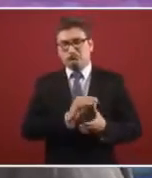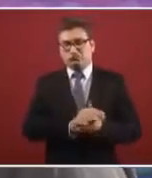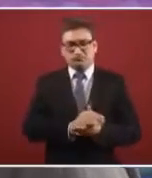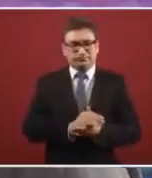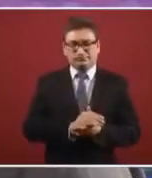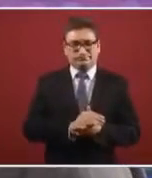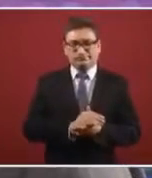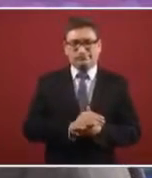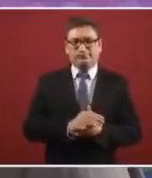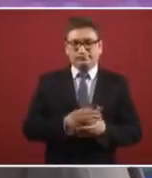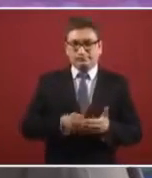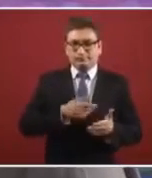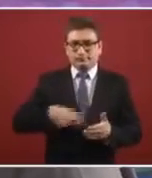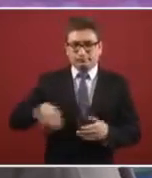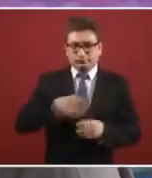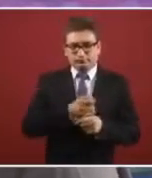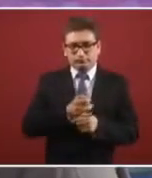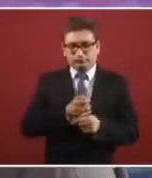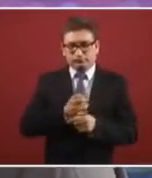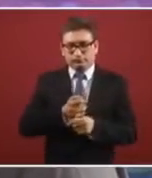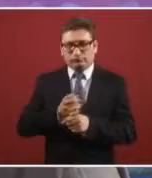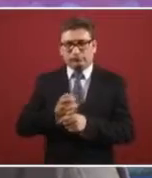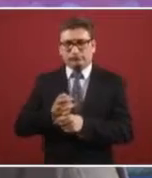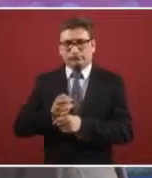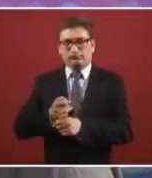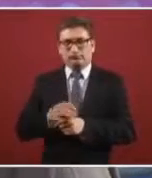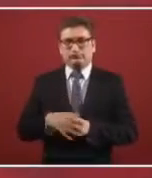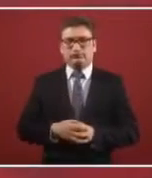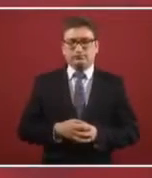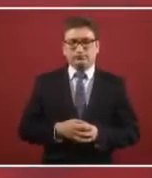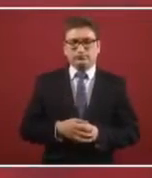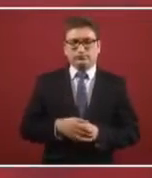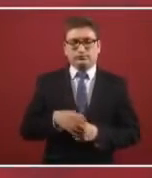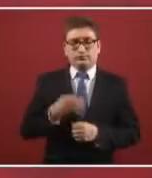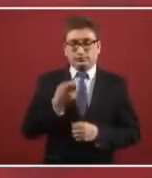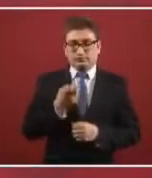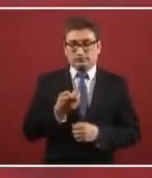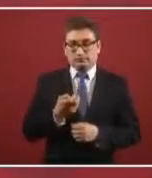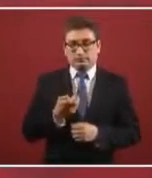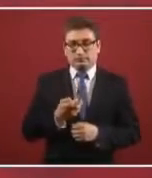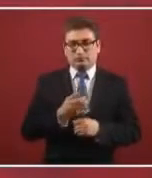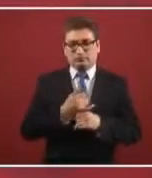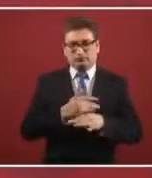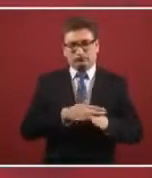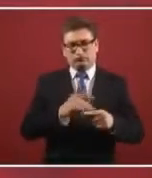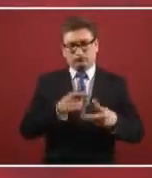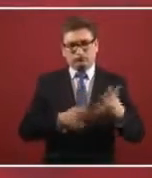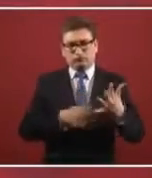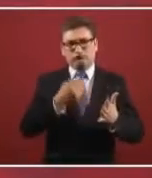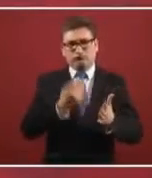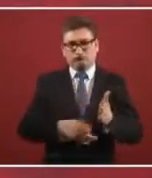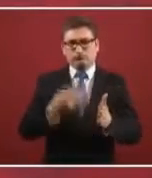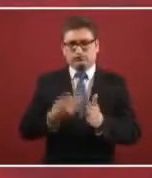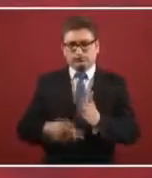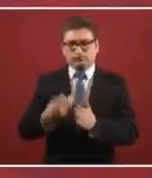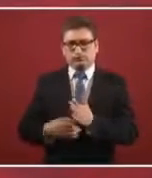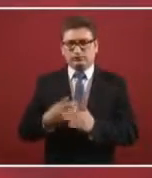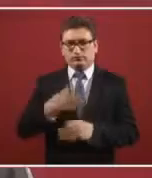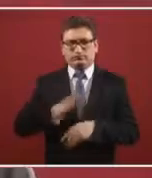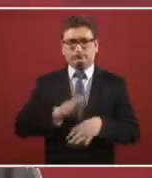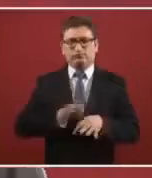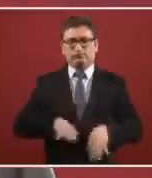Was there hasta entonces because there la was an investigación omissive y no incorporó information and they los did not aspectos incorporate fundamentales de la the investigación